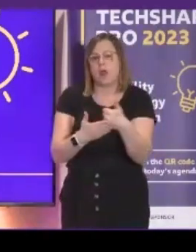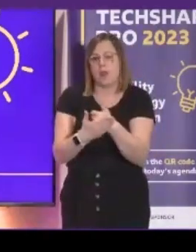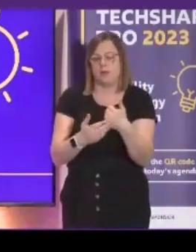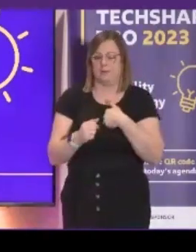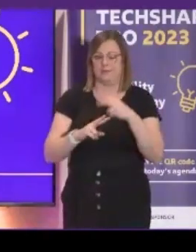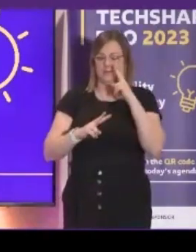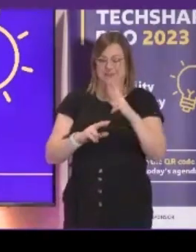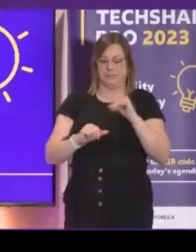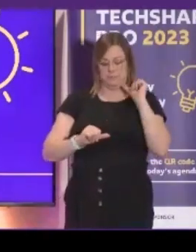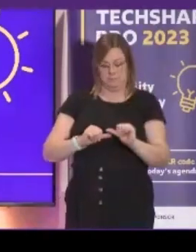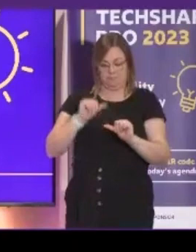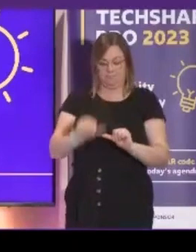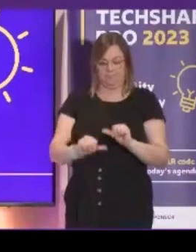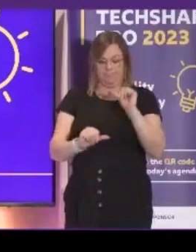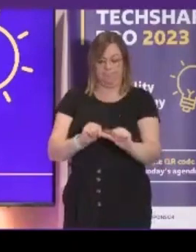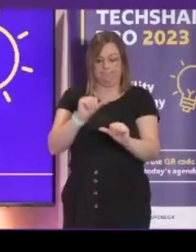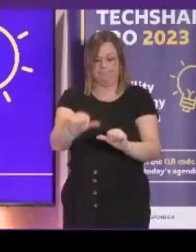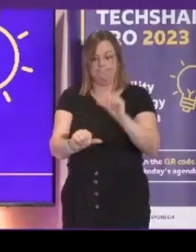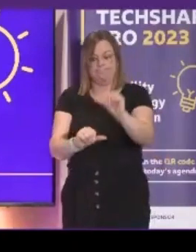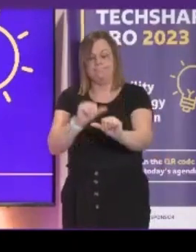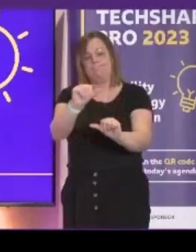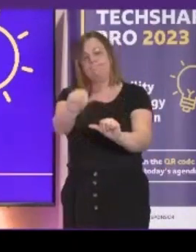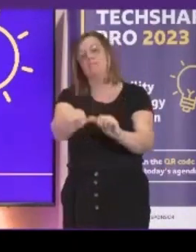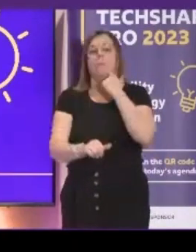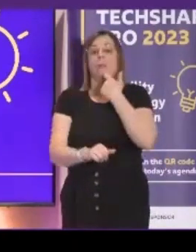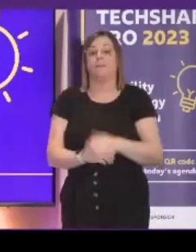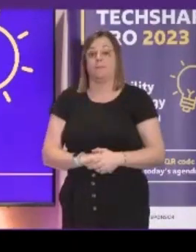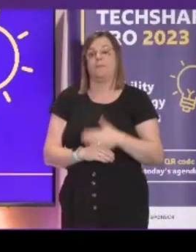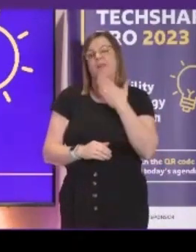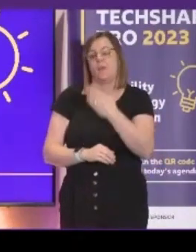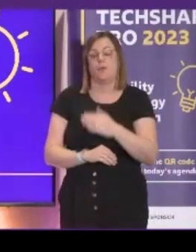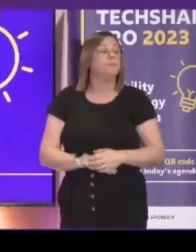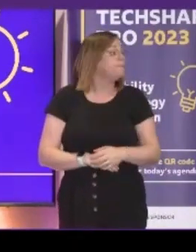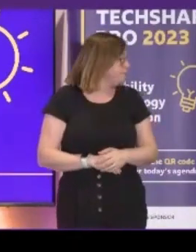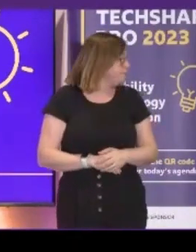see the sort of next steps for us being. Thank you.